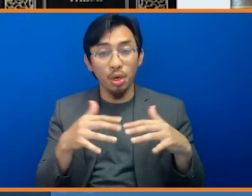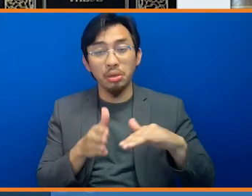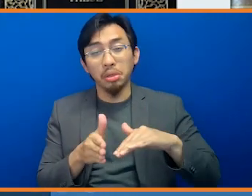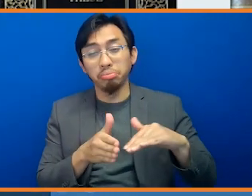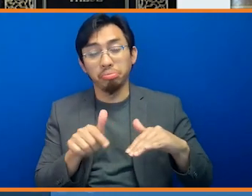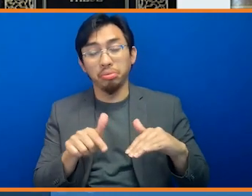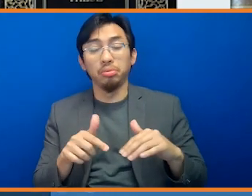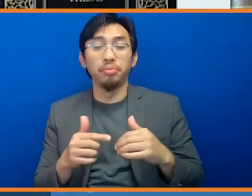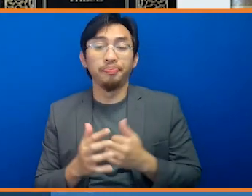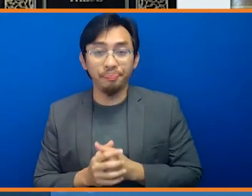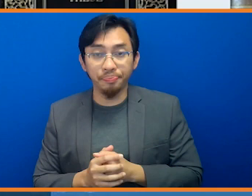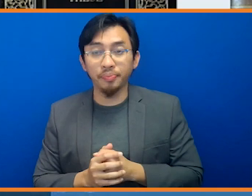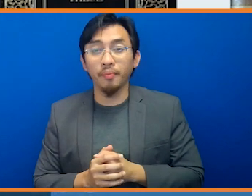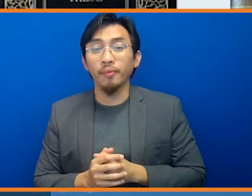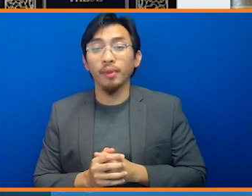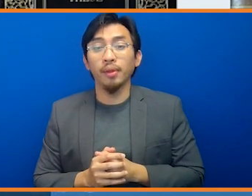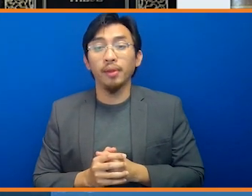at all.